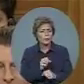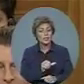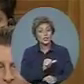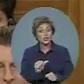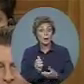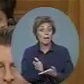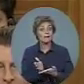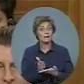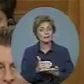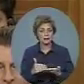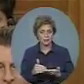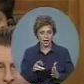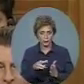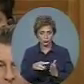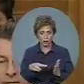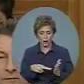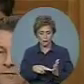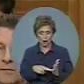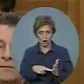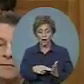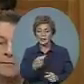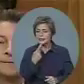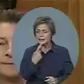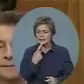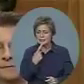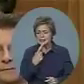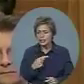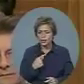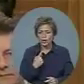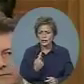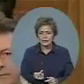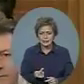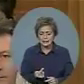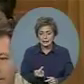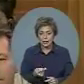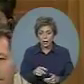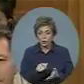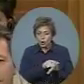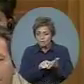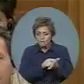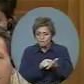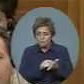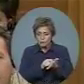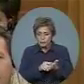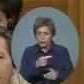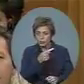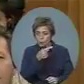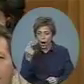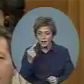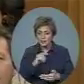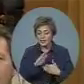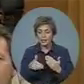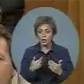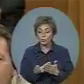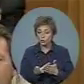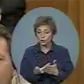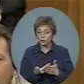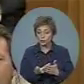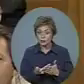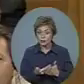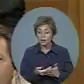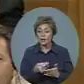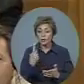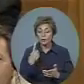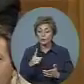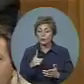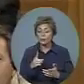officials to deny the very existence of this report on human rights issues in Afghanistan? Was it the Minister of Foreign Affairs?